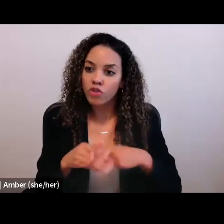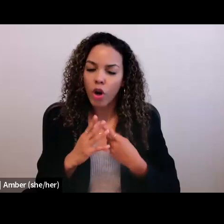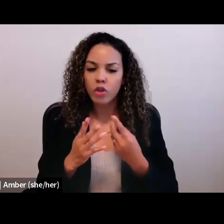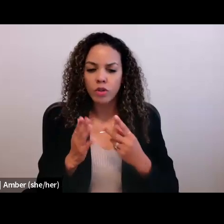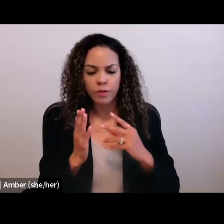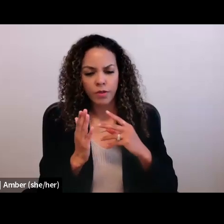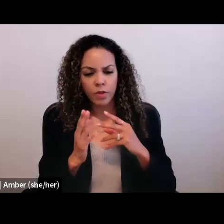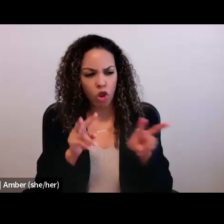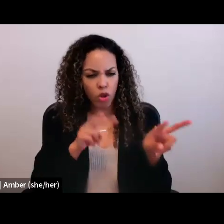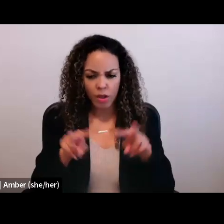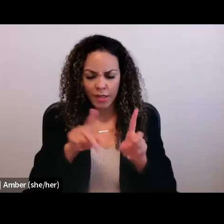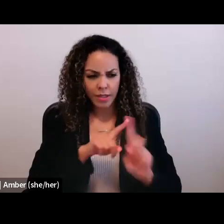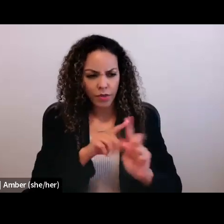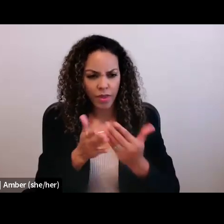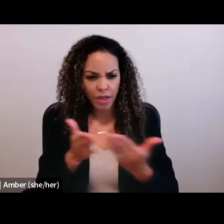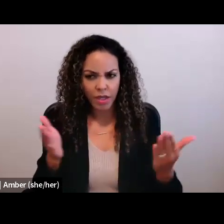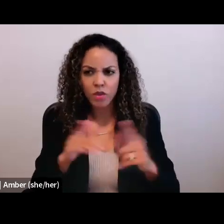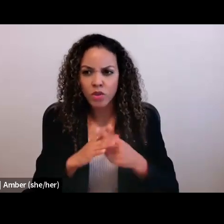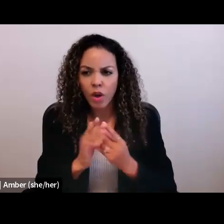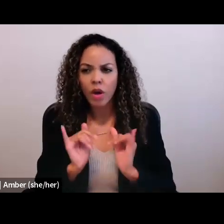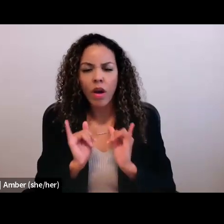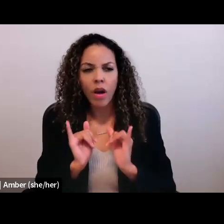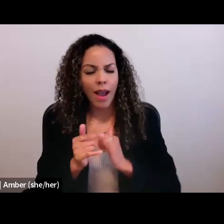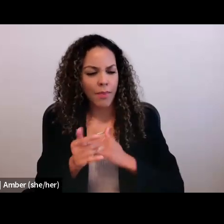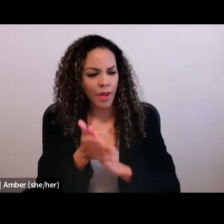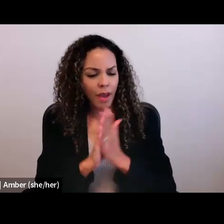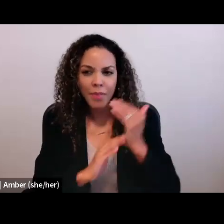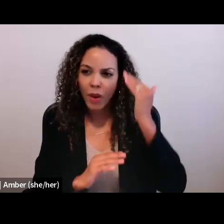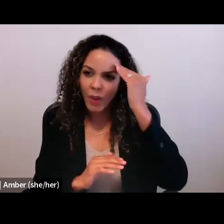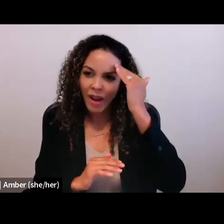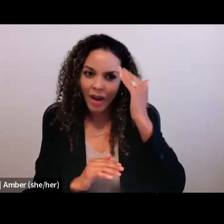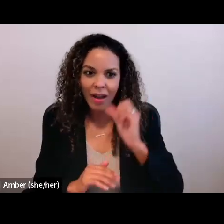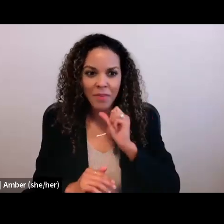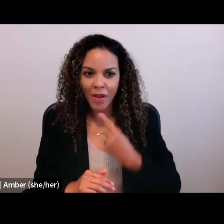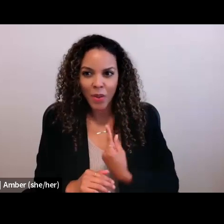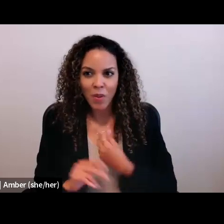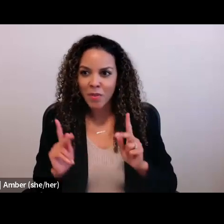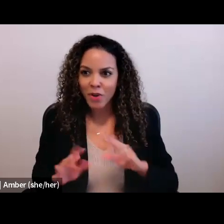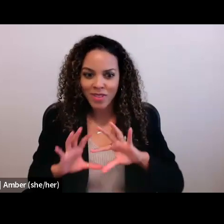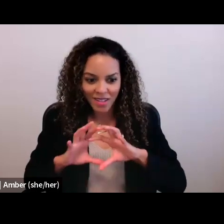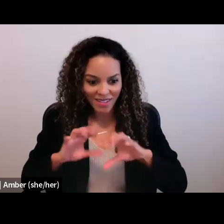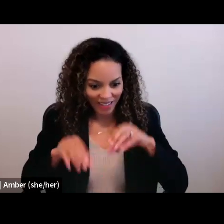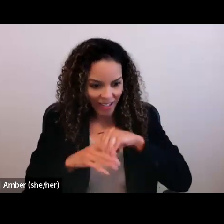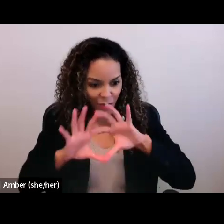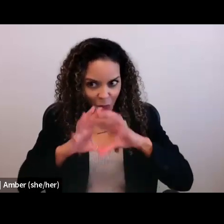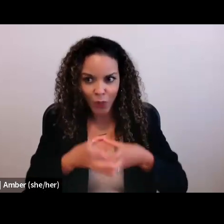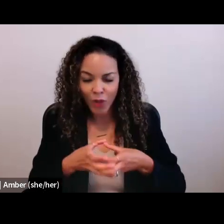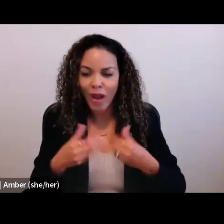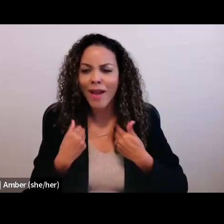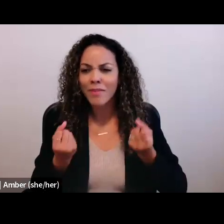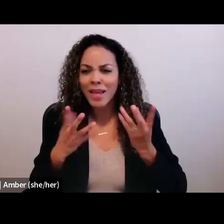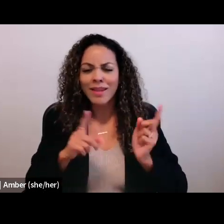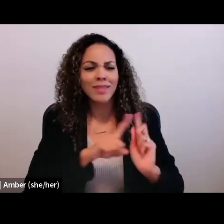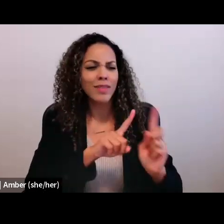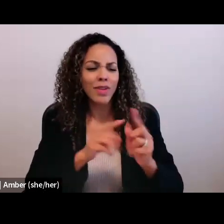you start to tell yourself, I am becoming aware that I'm not the only being in this world, and there's a lot around me. There's different languages, there's